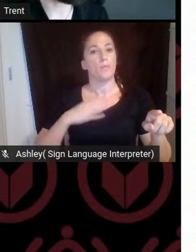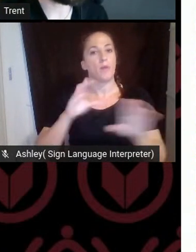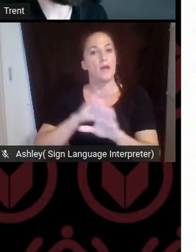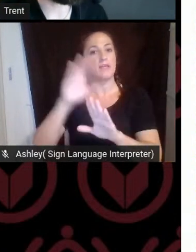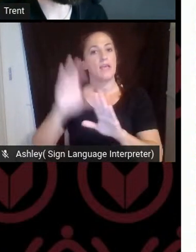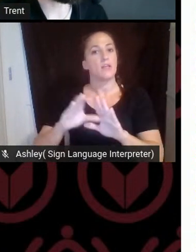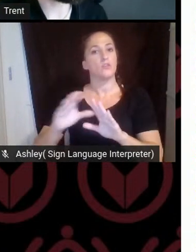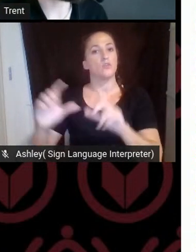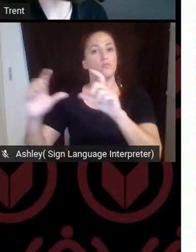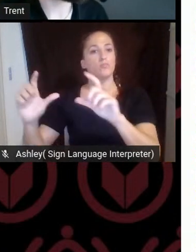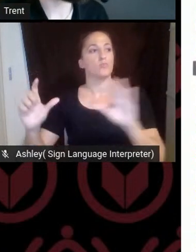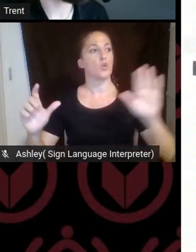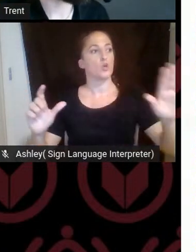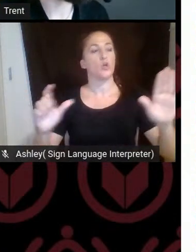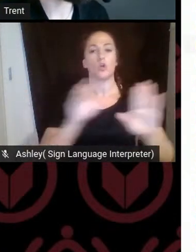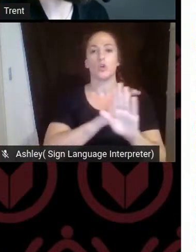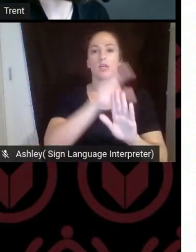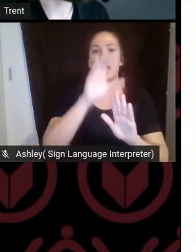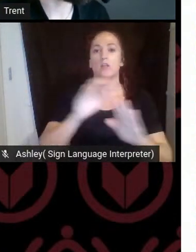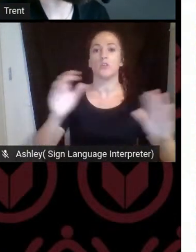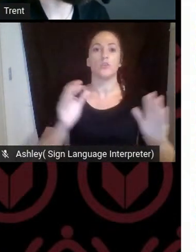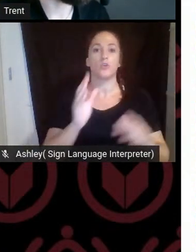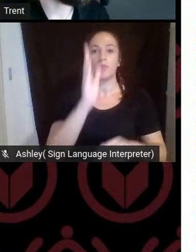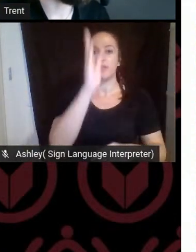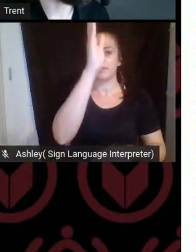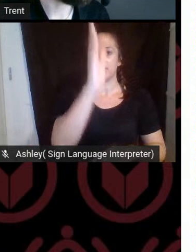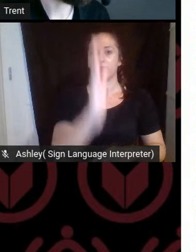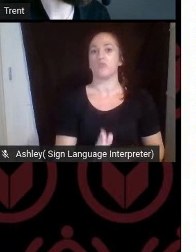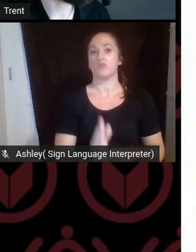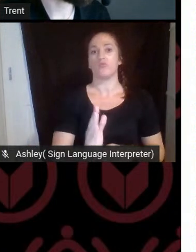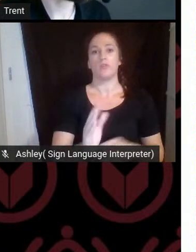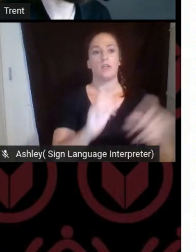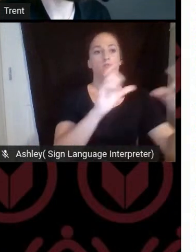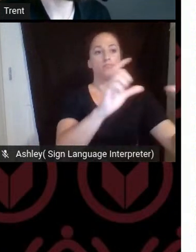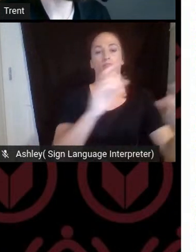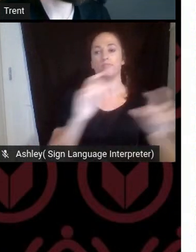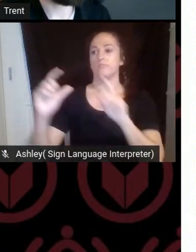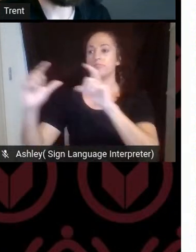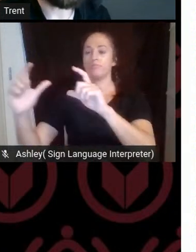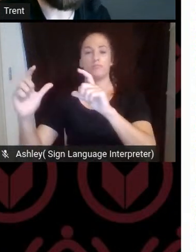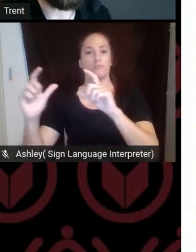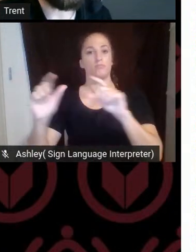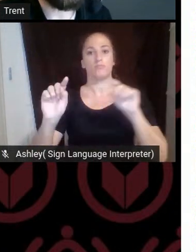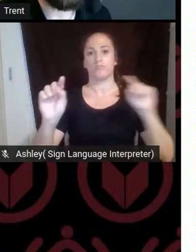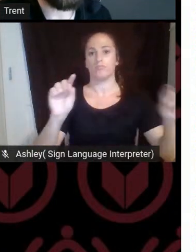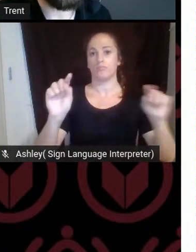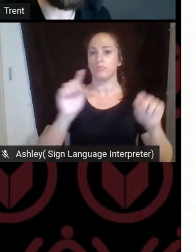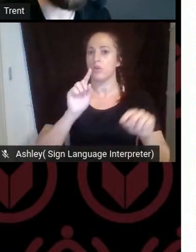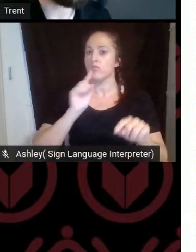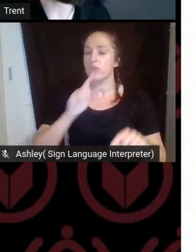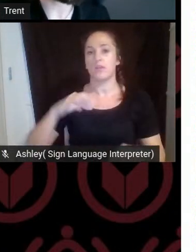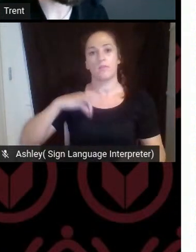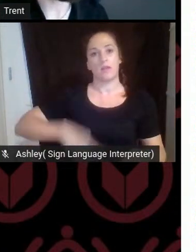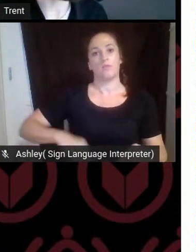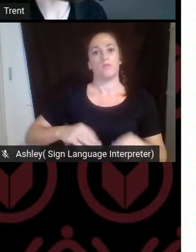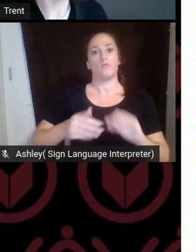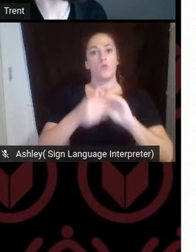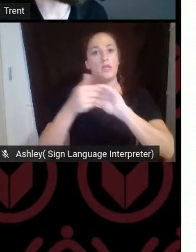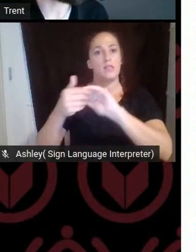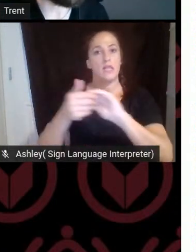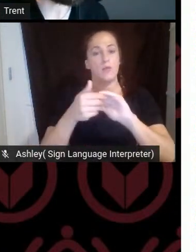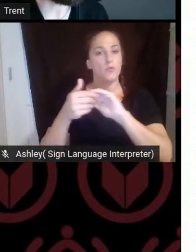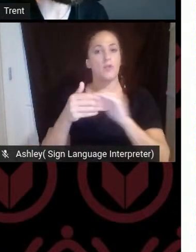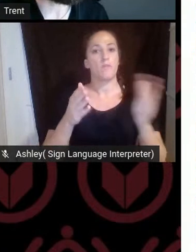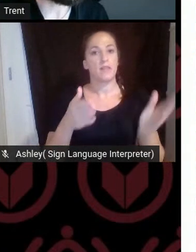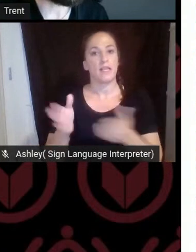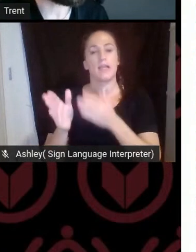I'm going to be able to appear or be able to see all the things that we've got going on across calendars, which can be really useful for collaborative planning. Let's